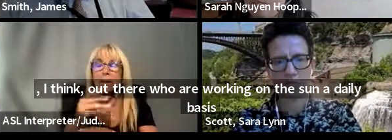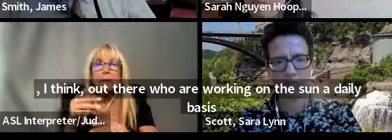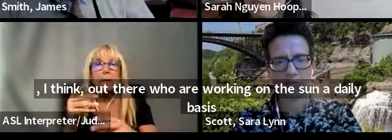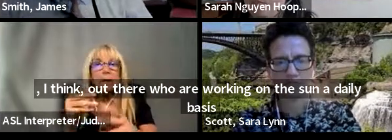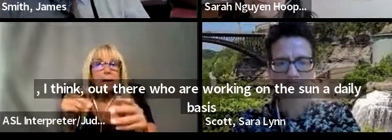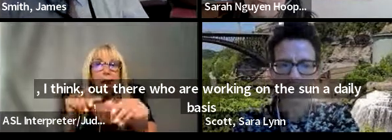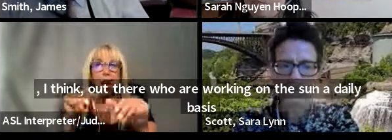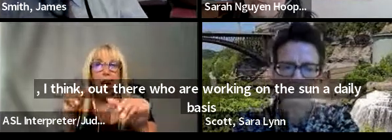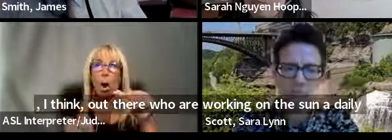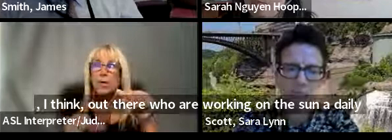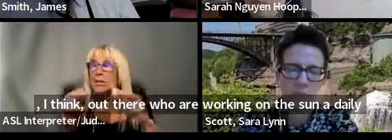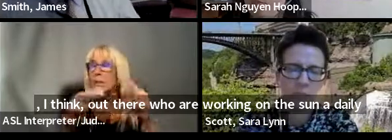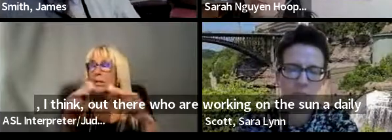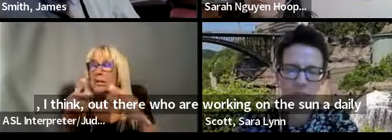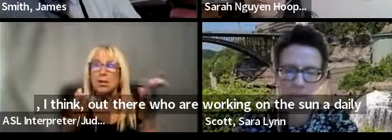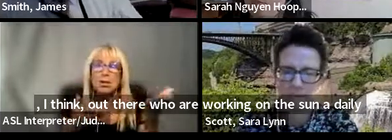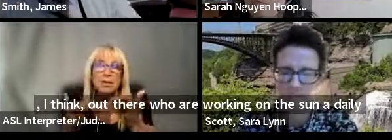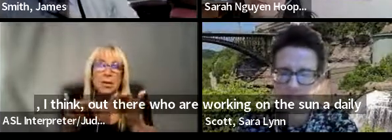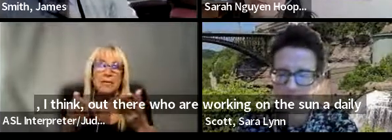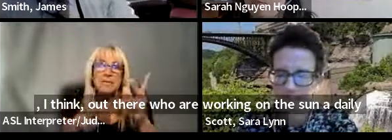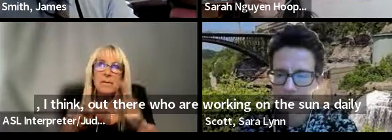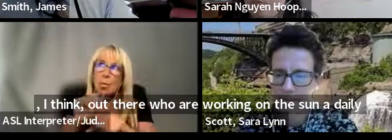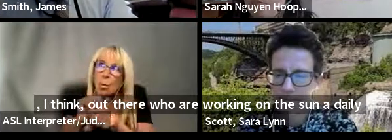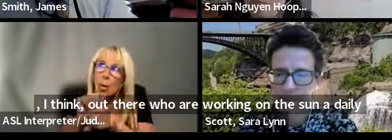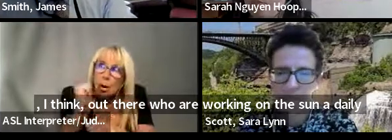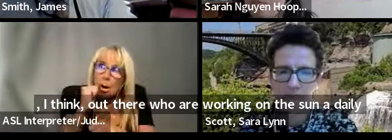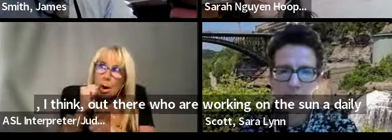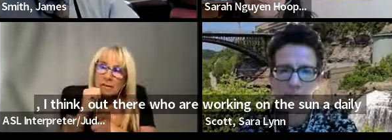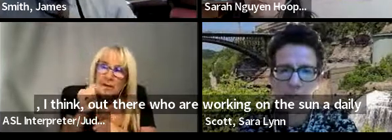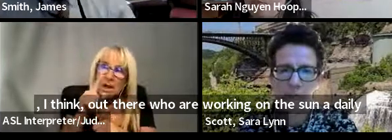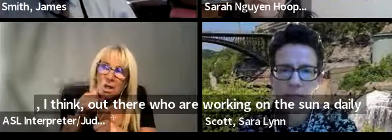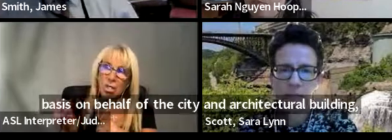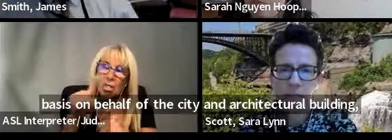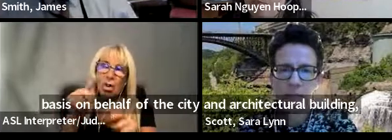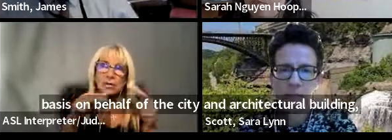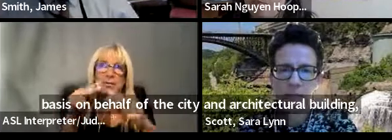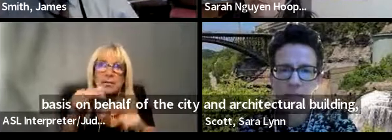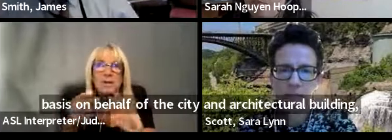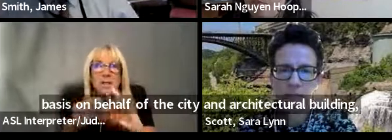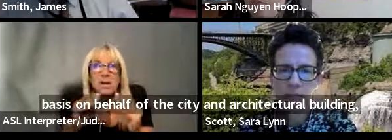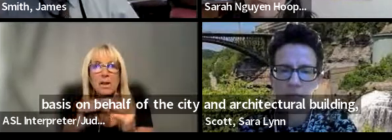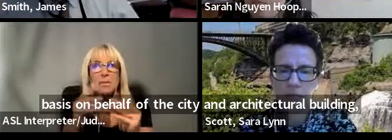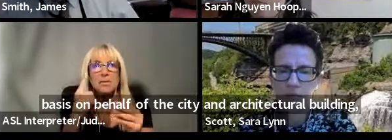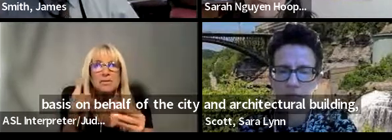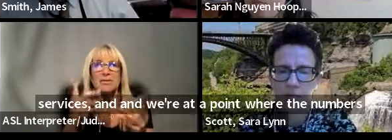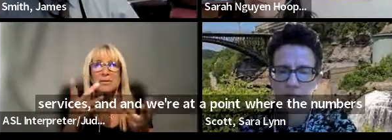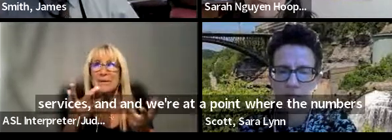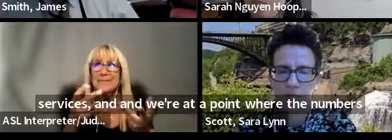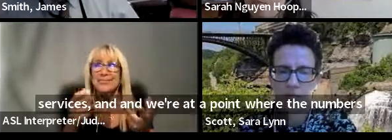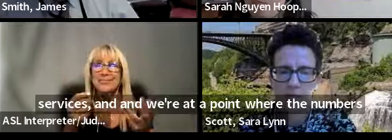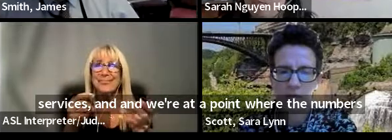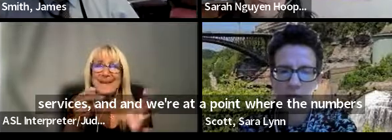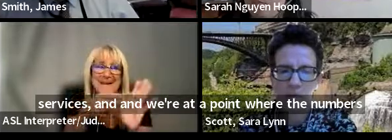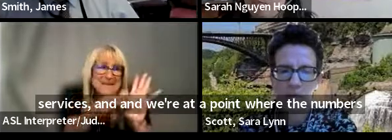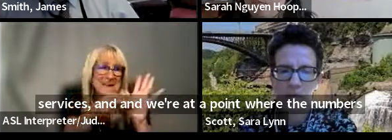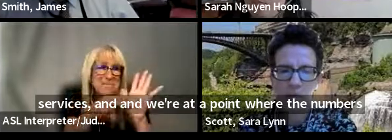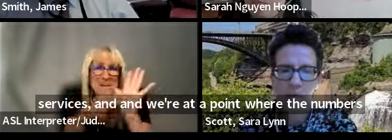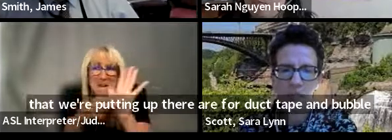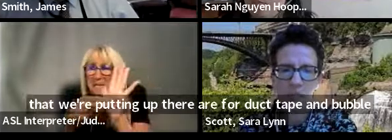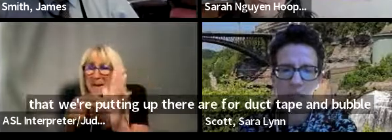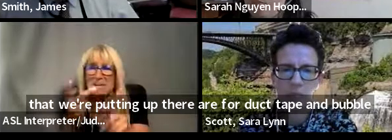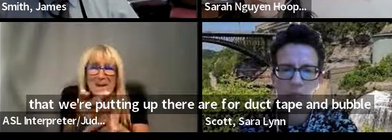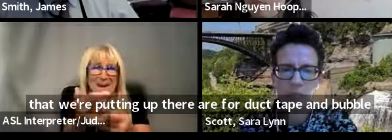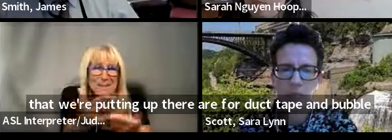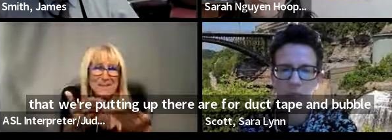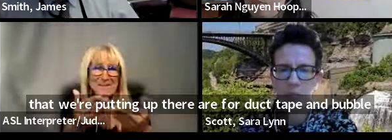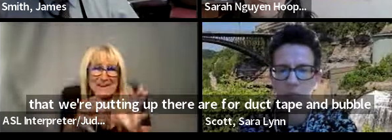architectural building services. And we're at a point where the numbers that we're putting up there are for duct tape and bubble gum just to keep things